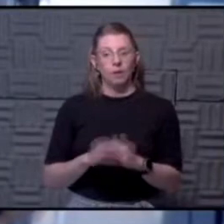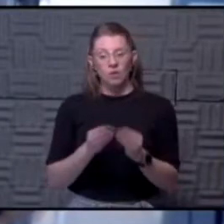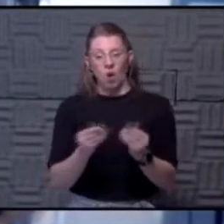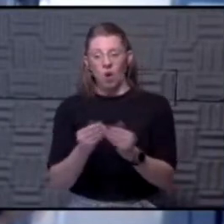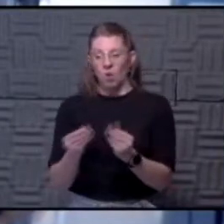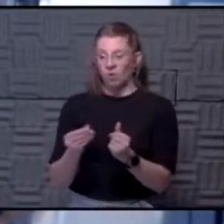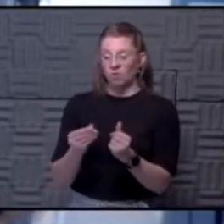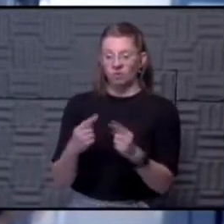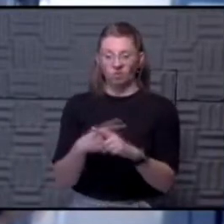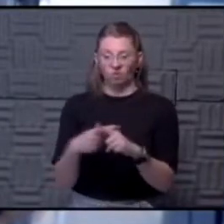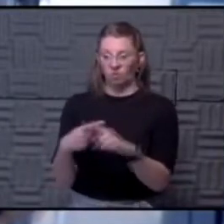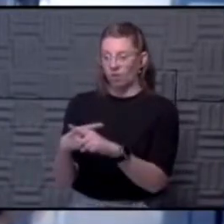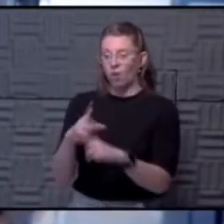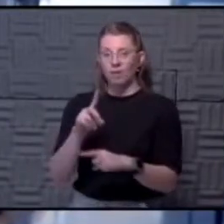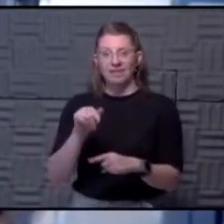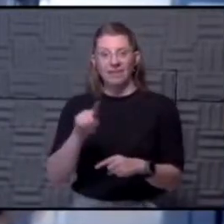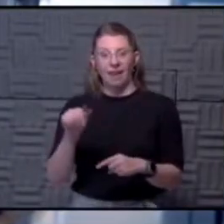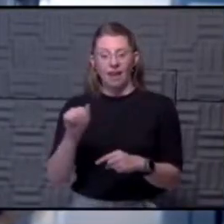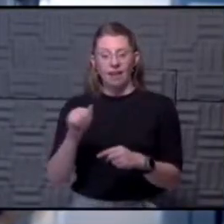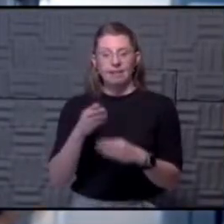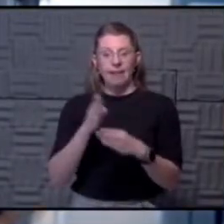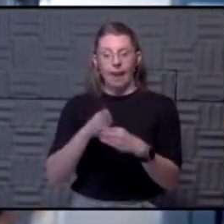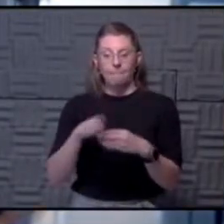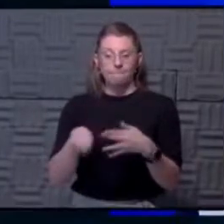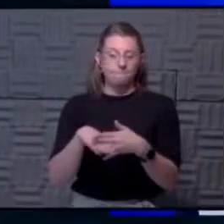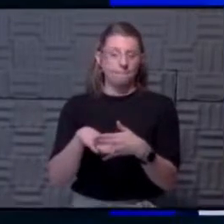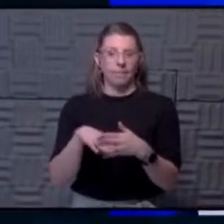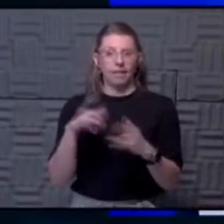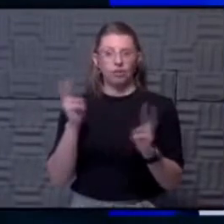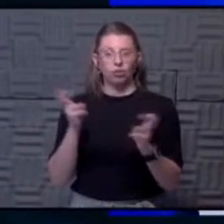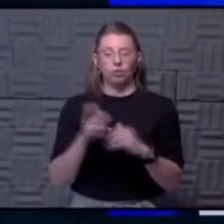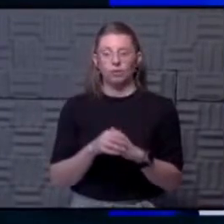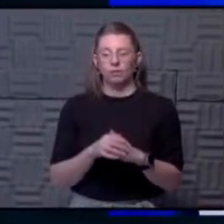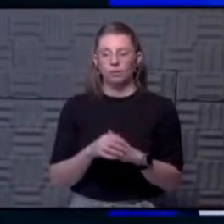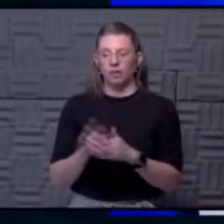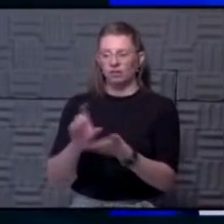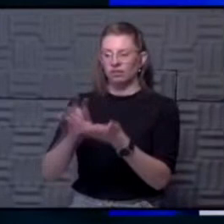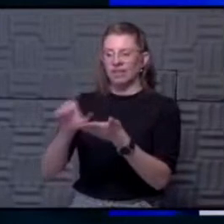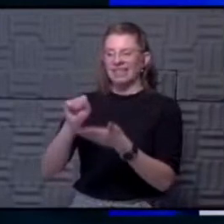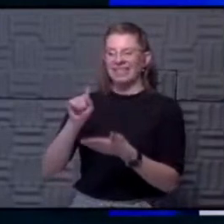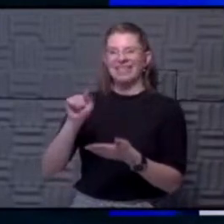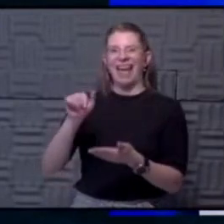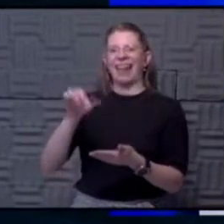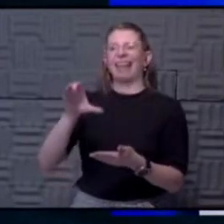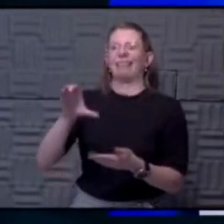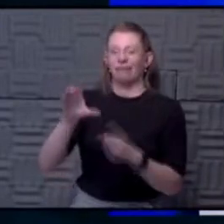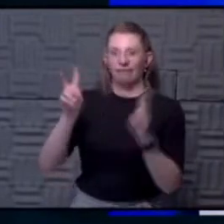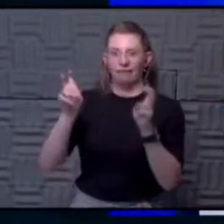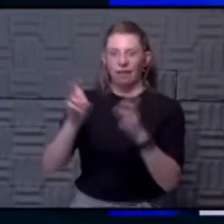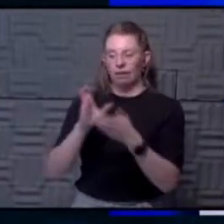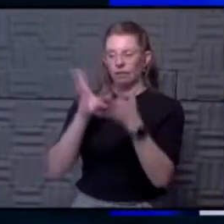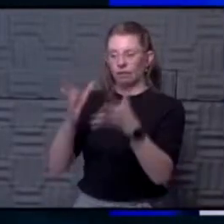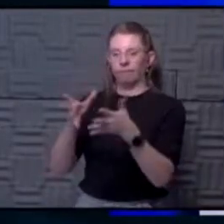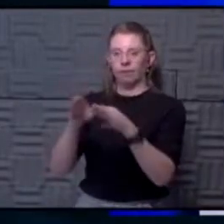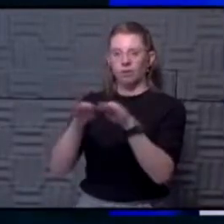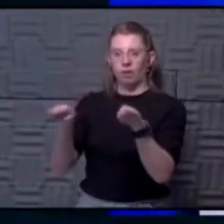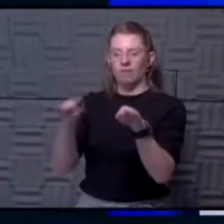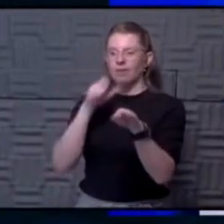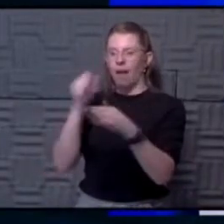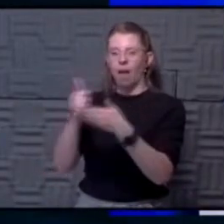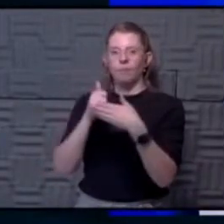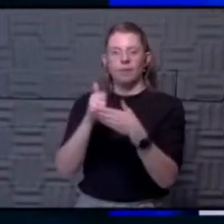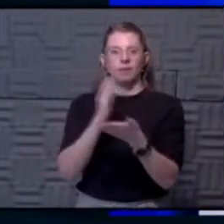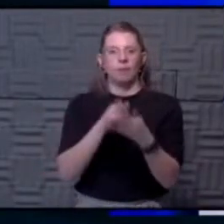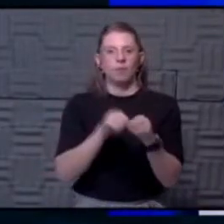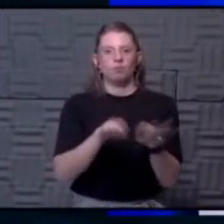this data gap issue. This up on a shelf is not helping us prevent the spread of COVID-19.